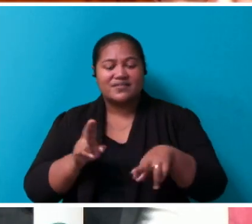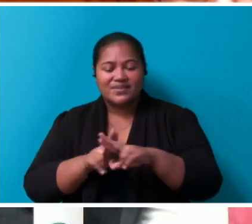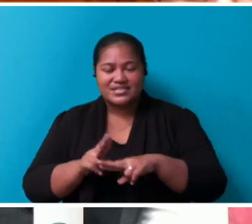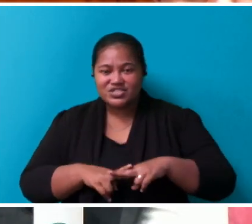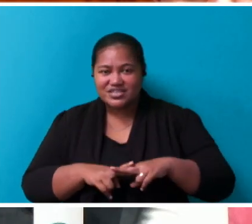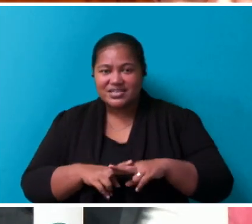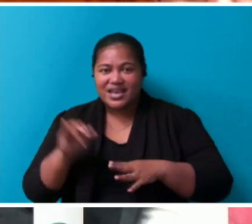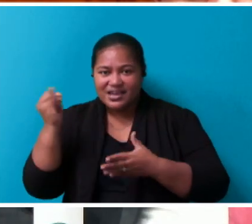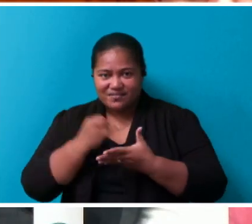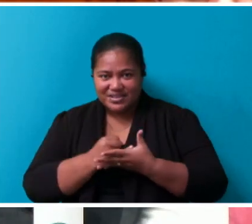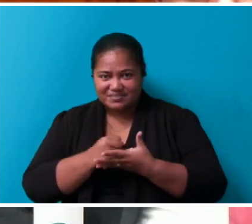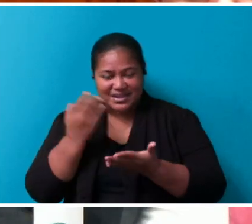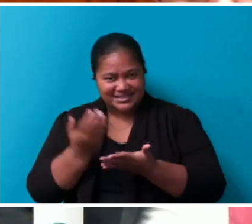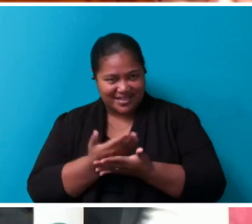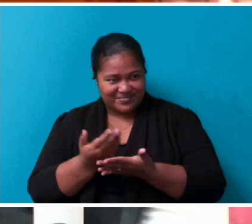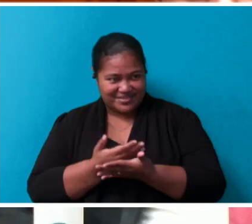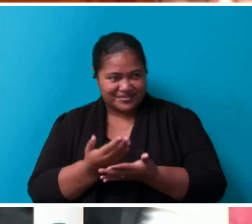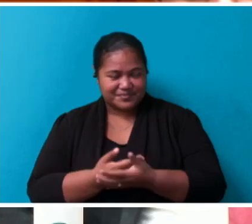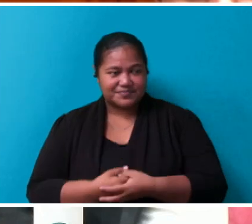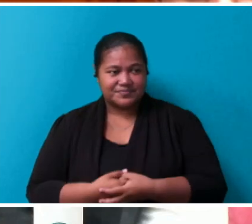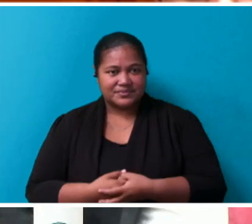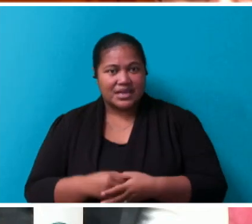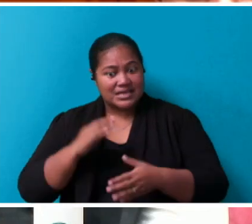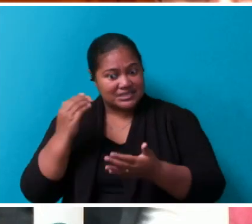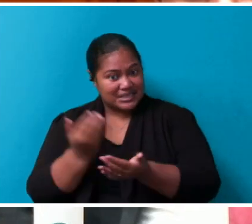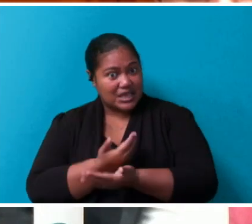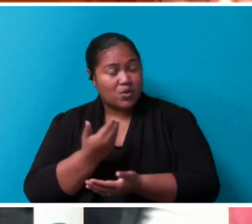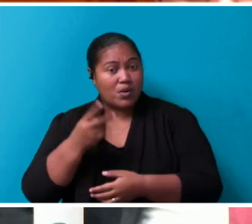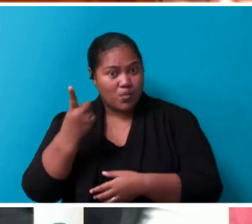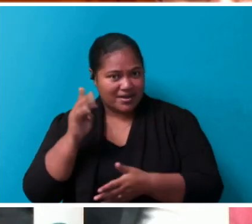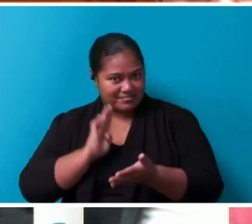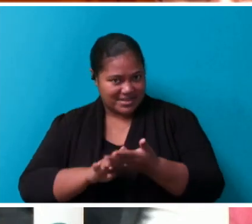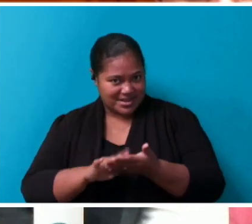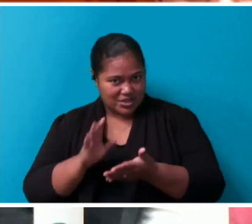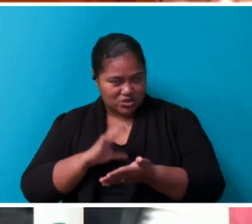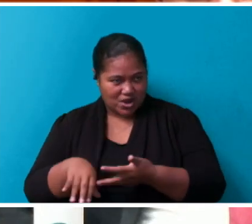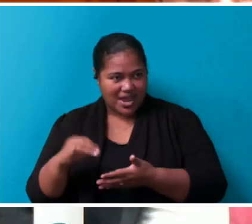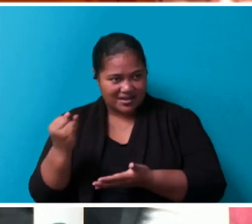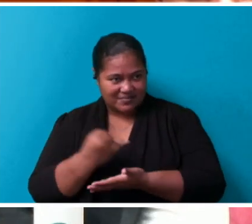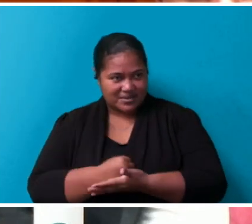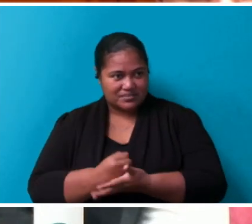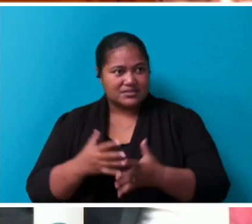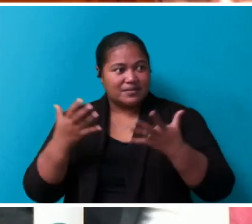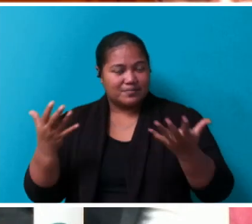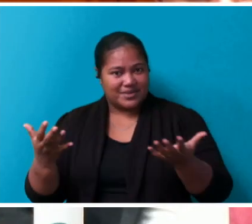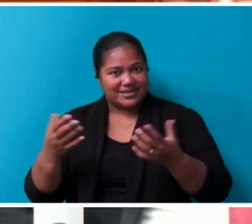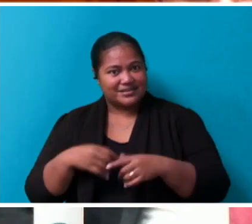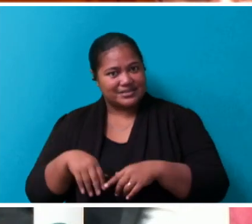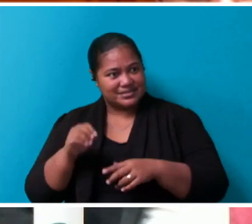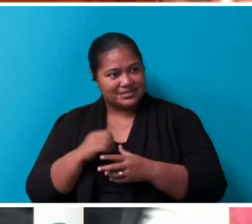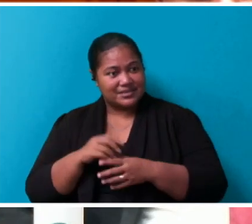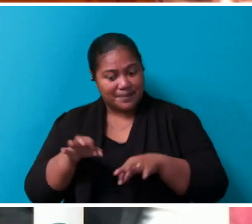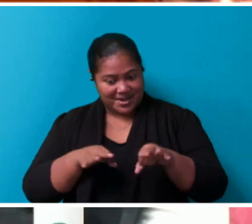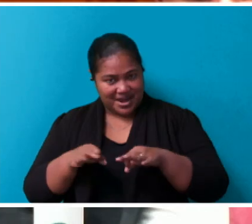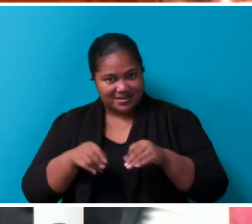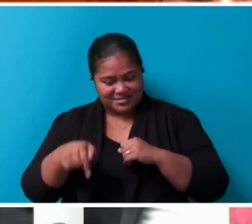and Savings Drive, securing more than $1 million in investments. A larger drive is planned for